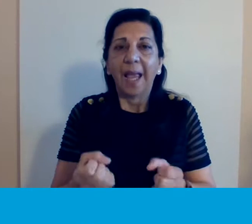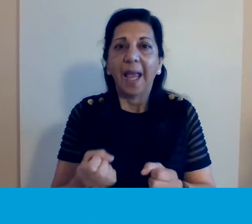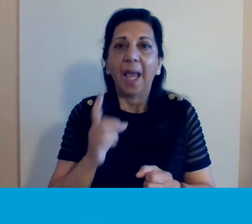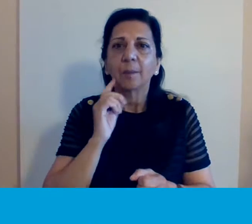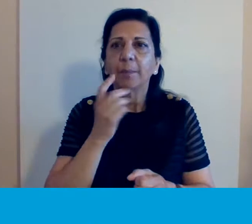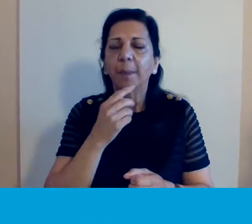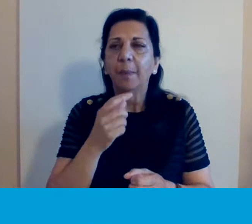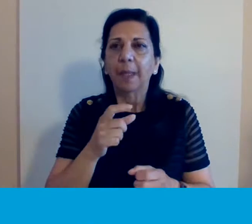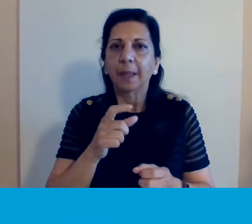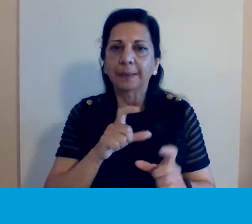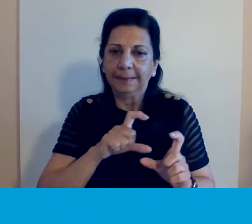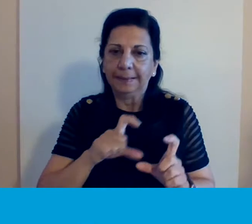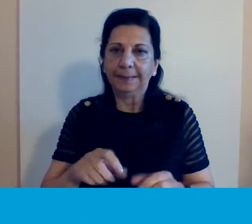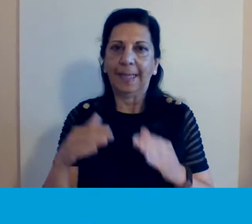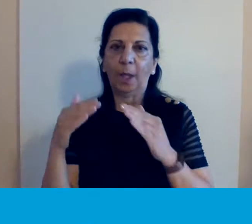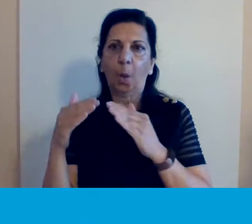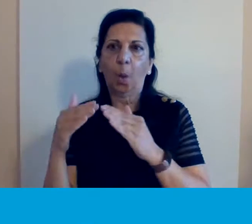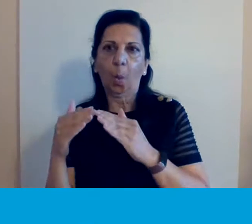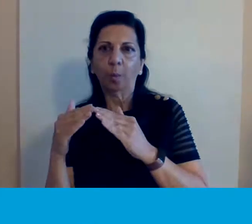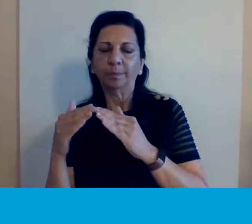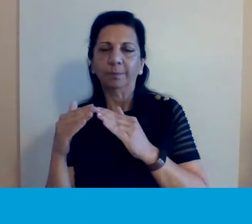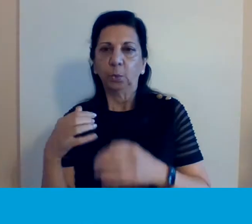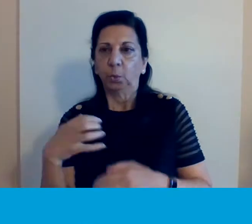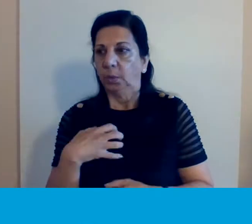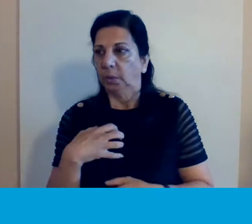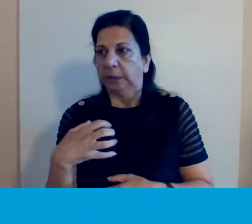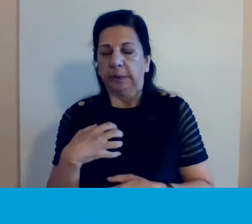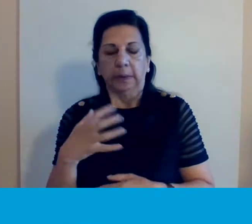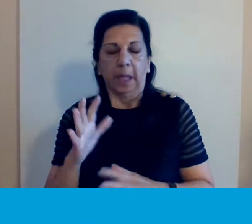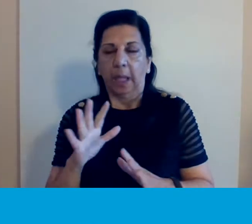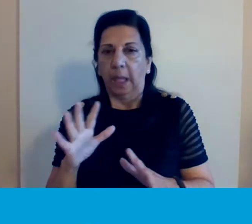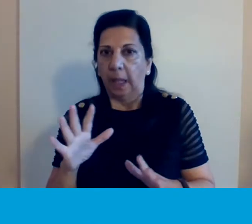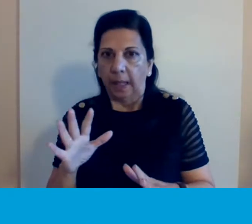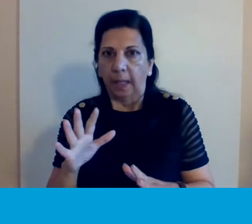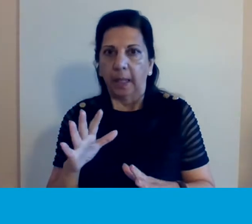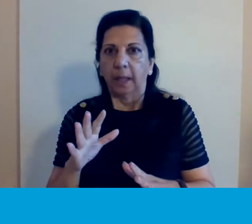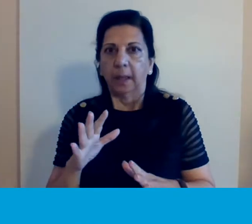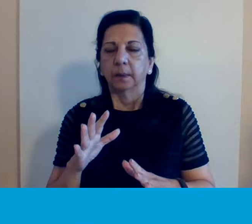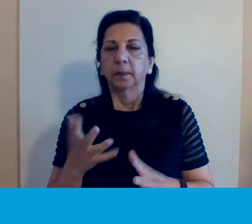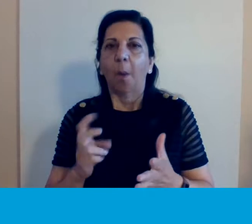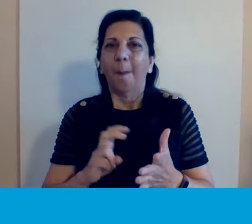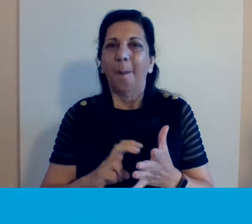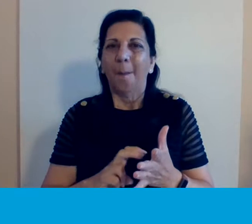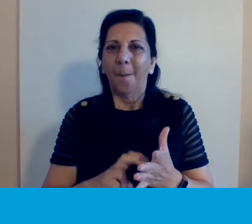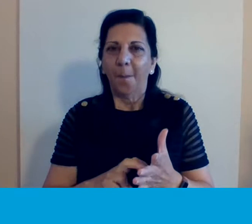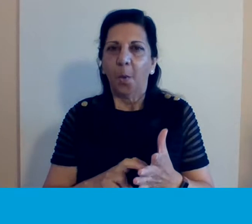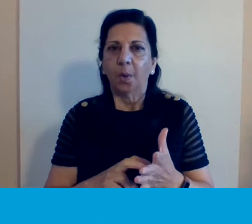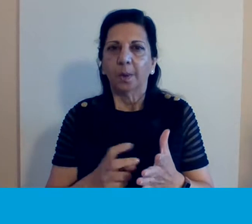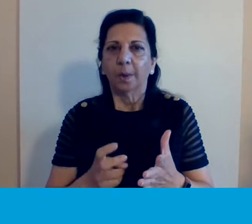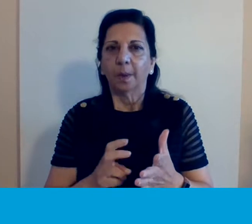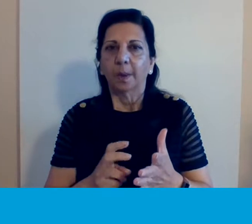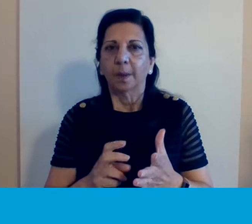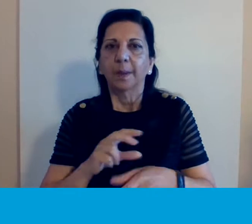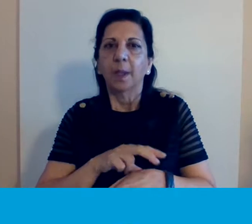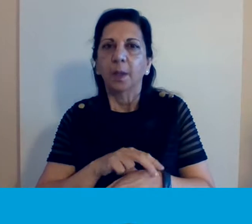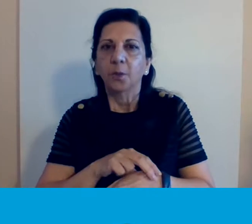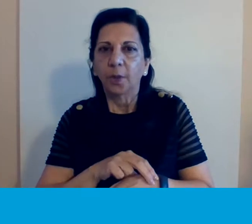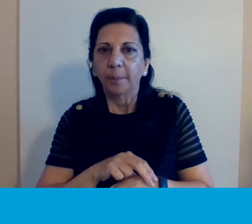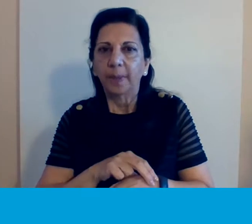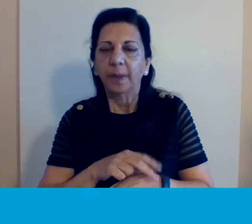to put COVID safe GP appointments in whilst we moved to virtual. We haven't had any